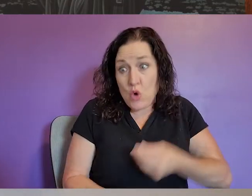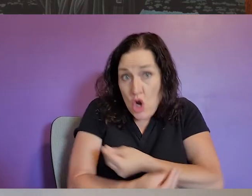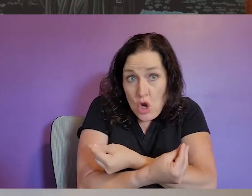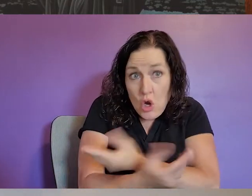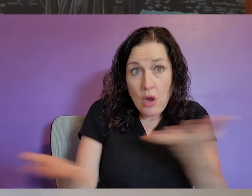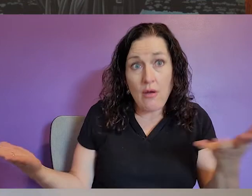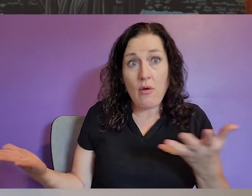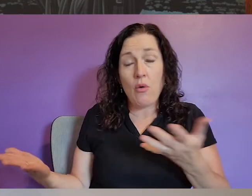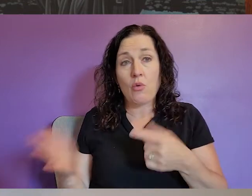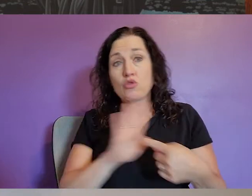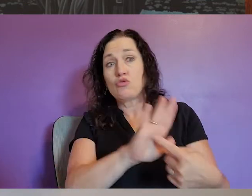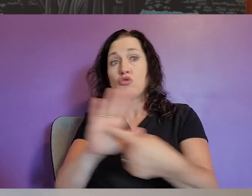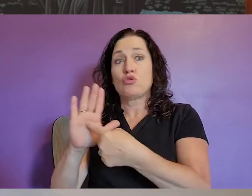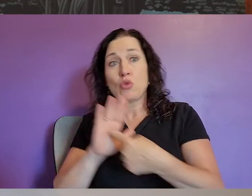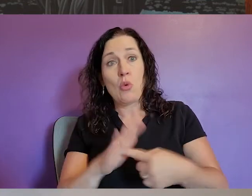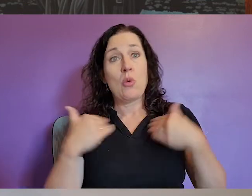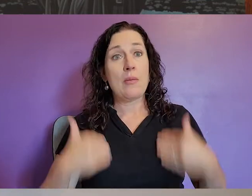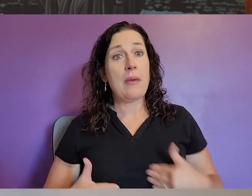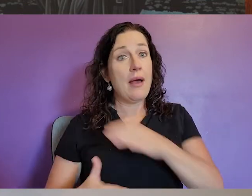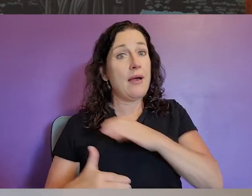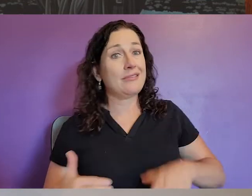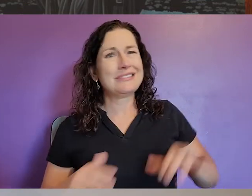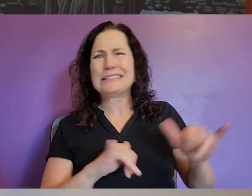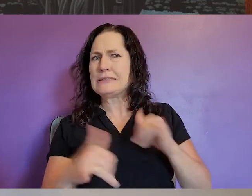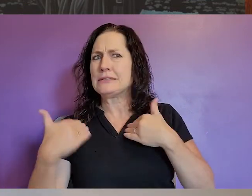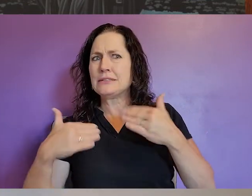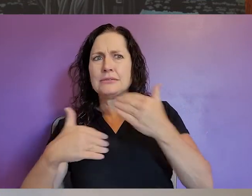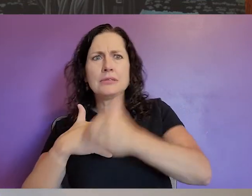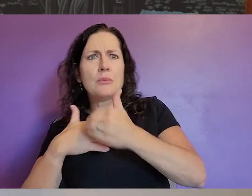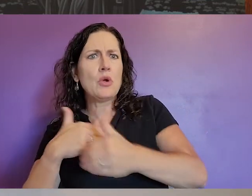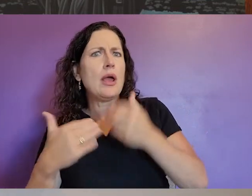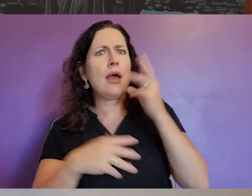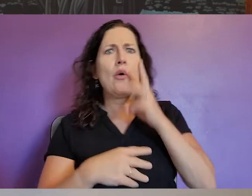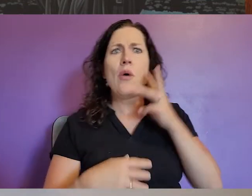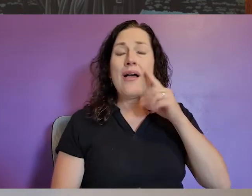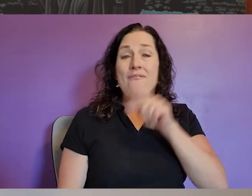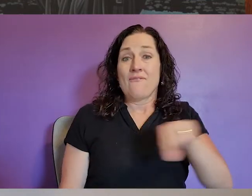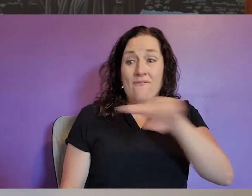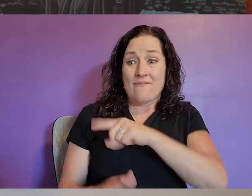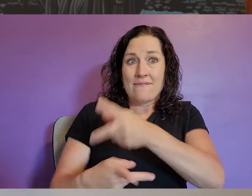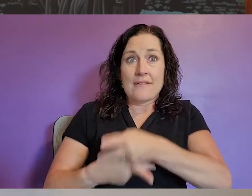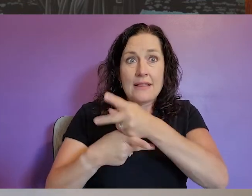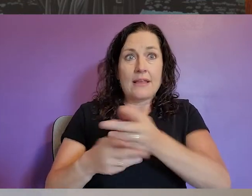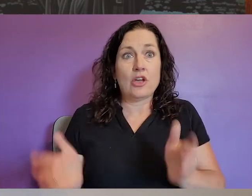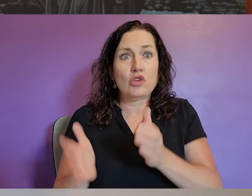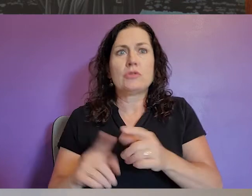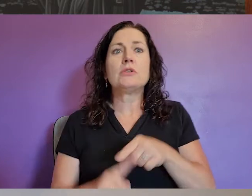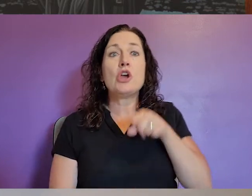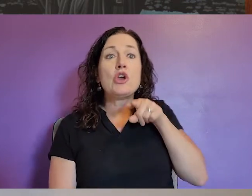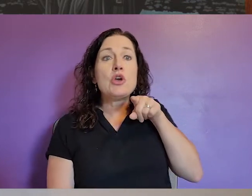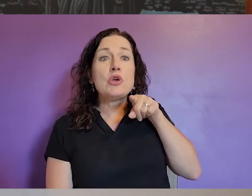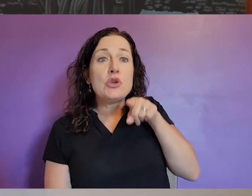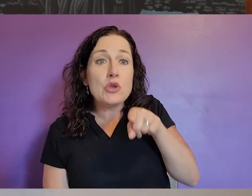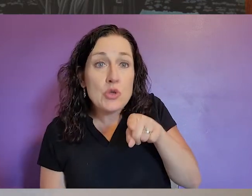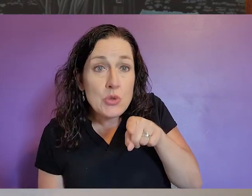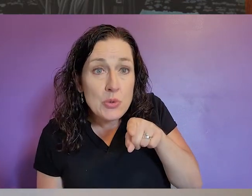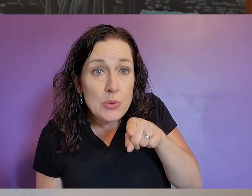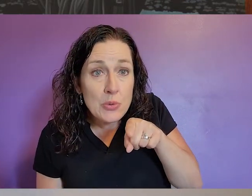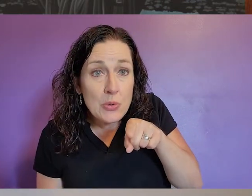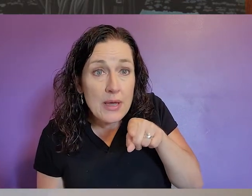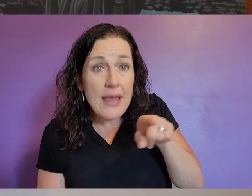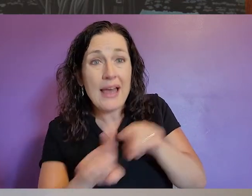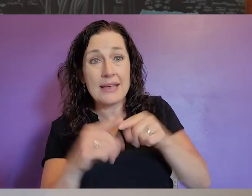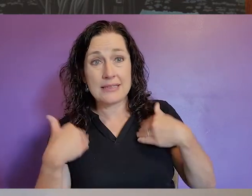to God's people as the body of Christ in the bread and wine is offered to the people for their nourishment and encouragement. You as